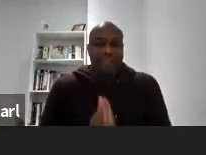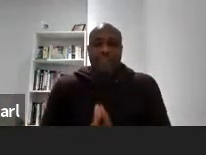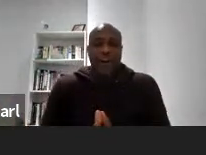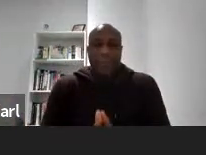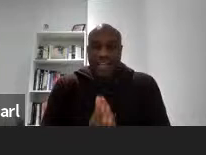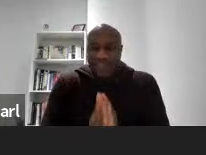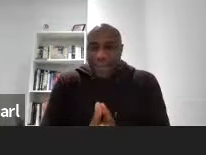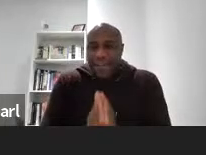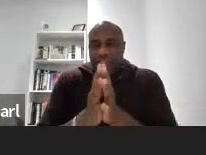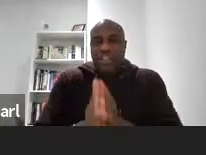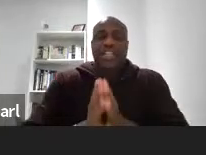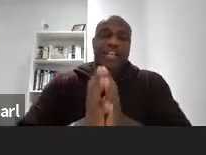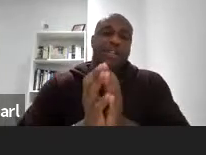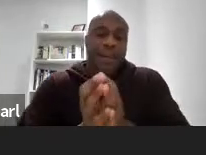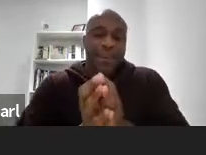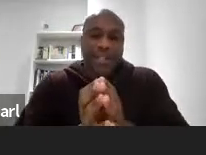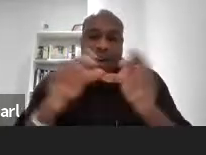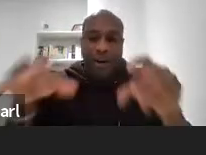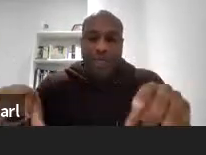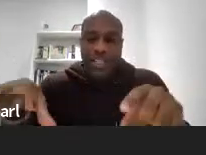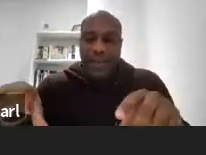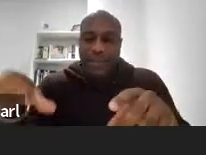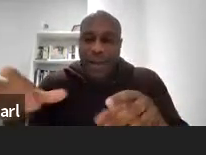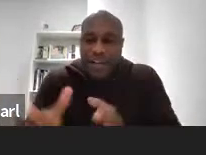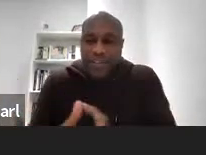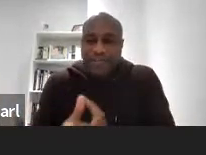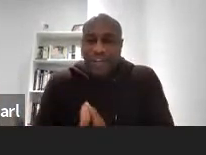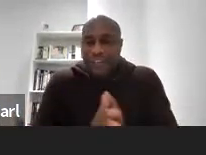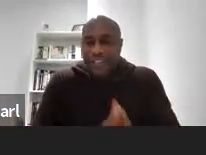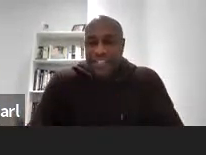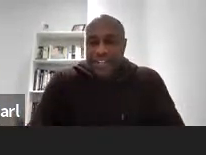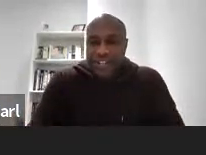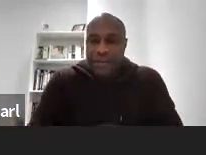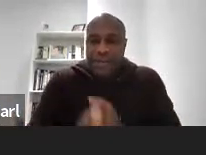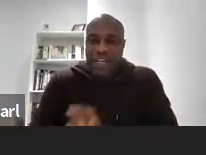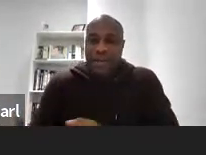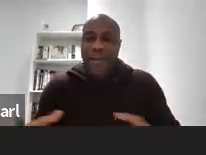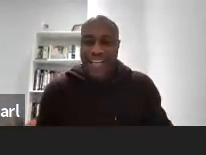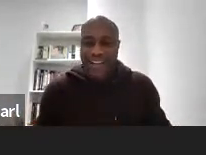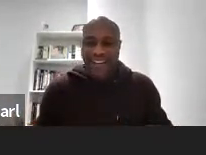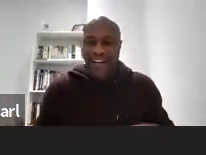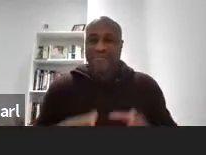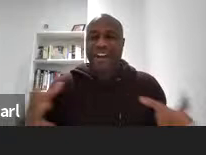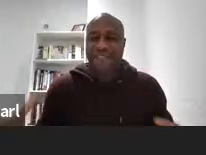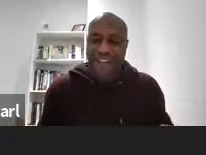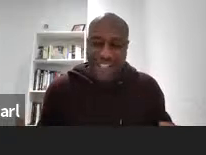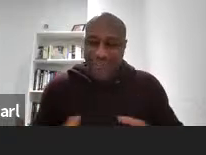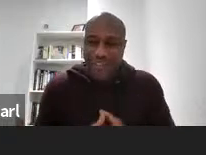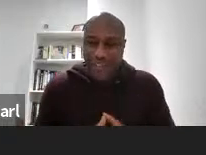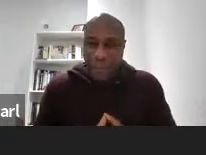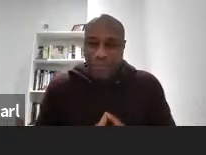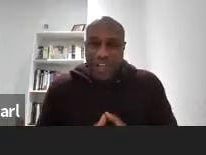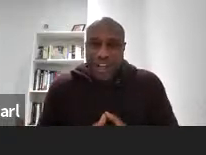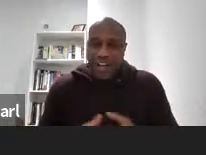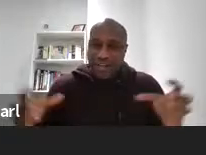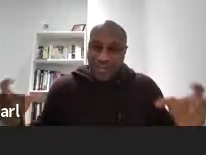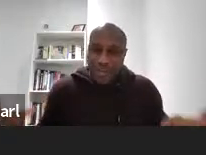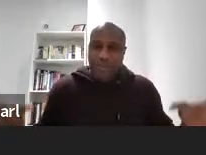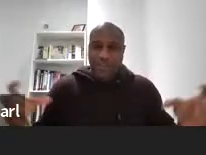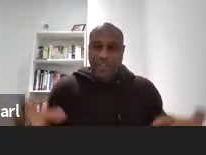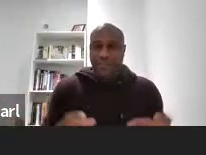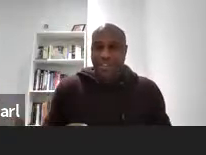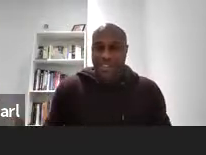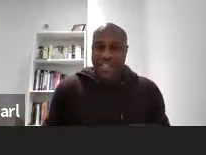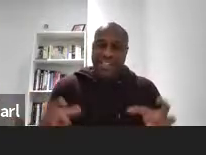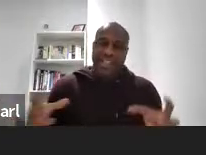before, and if not, I'm going to give you a bit of a cheat code here, because ultimately about a good 5-6 years ago, Michelle and Becky can kind of verify this further, a